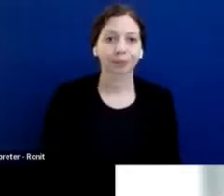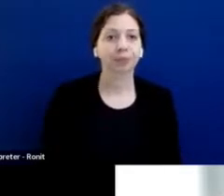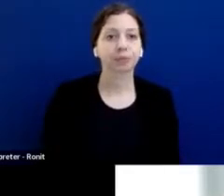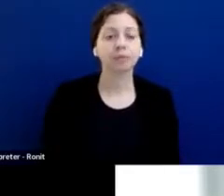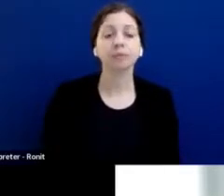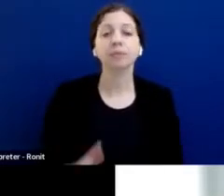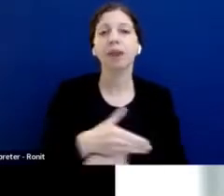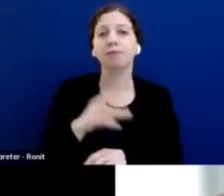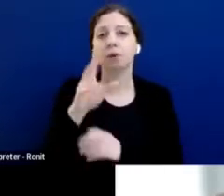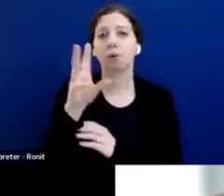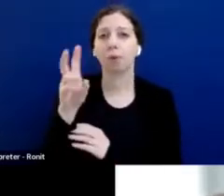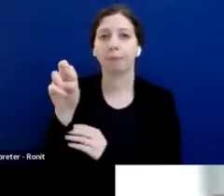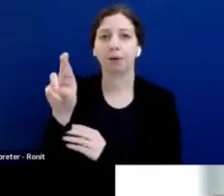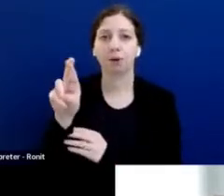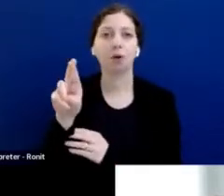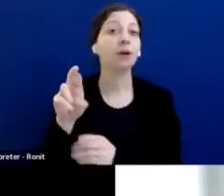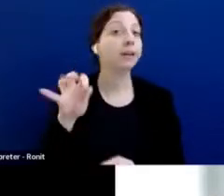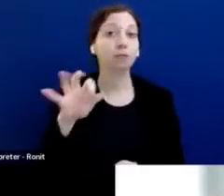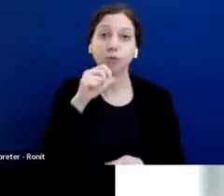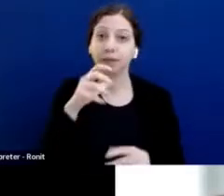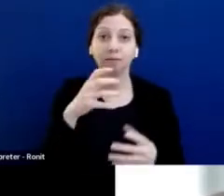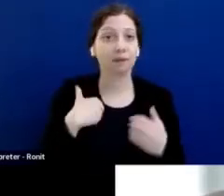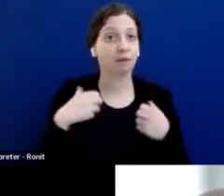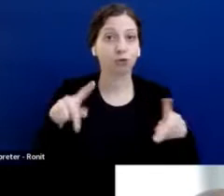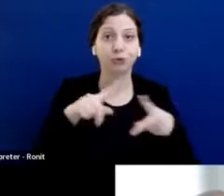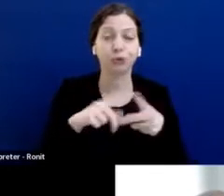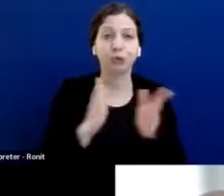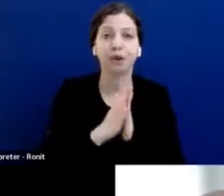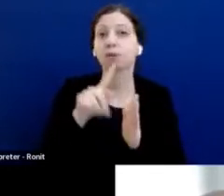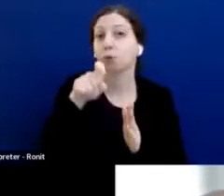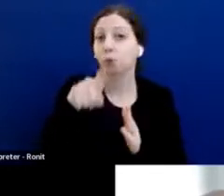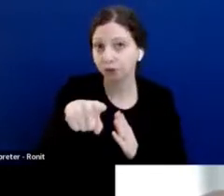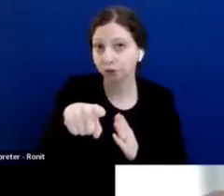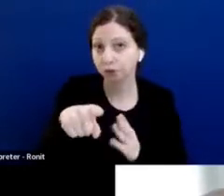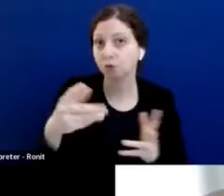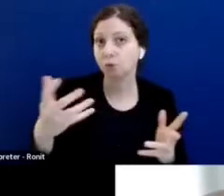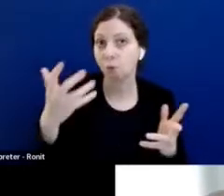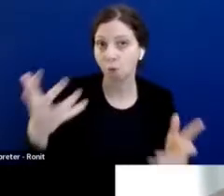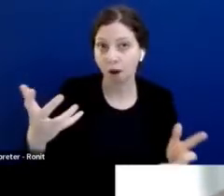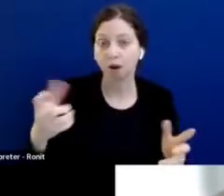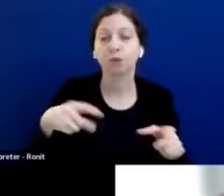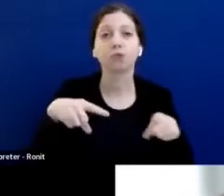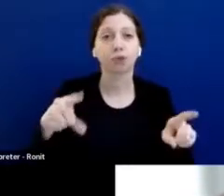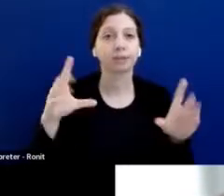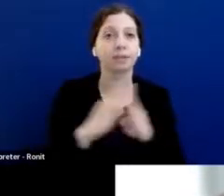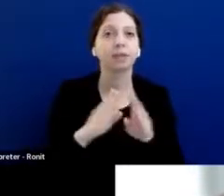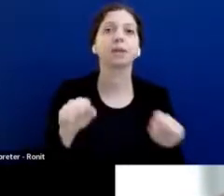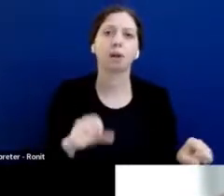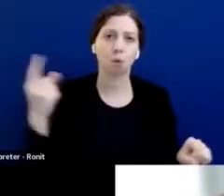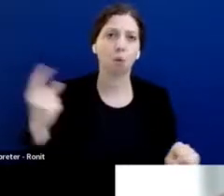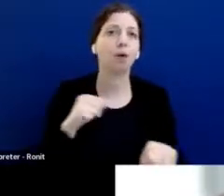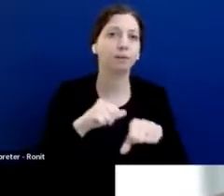After the webinar, if you didn't get to ask the question that you wanted to during the session, you can always send